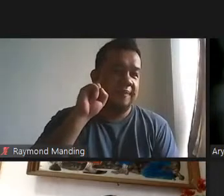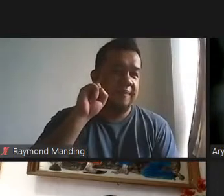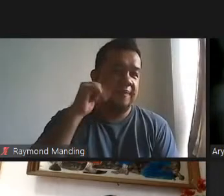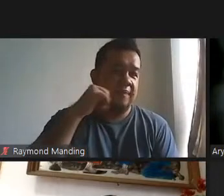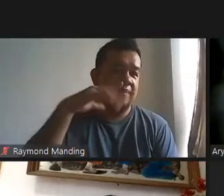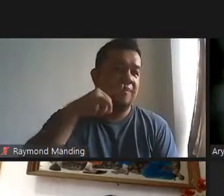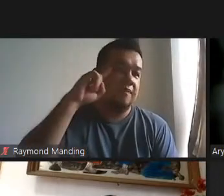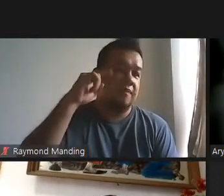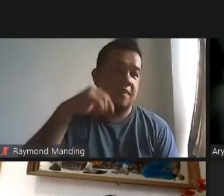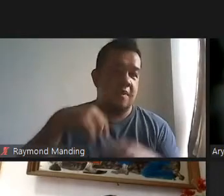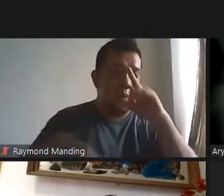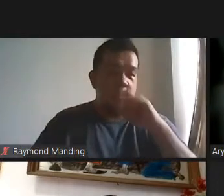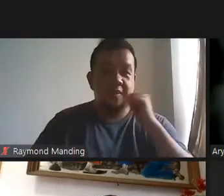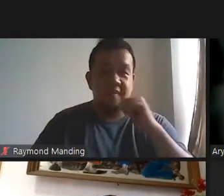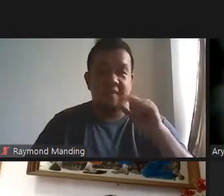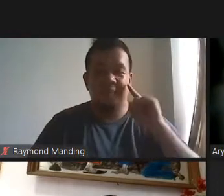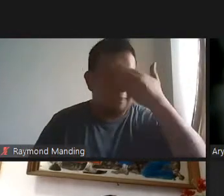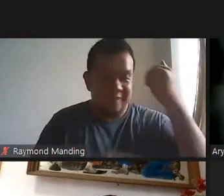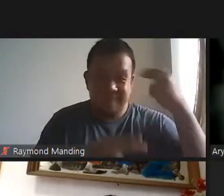So another deaf.